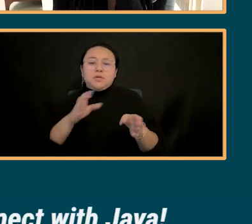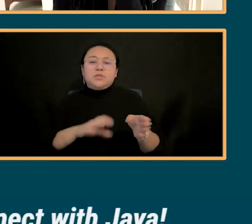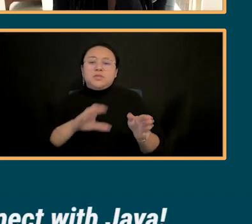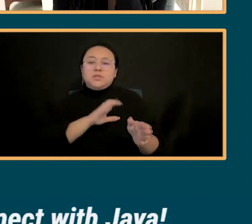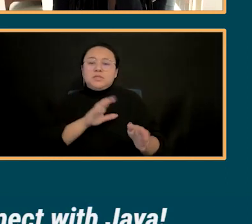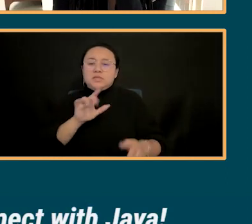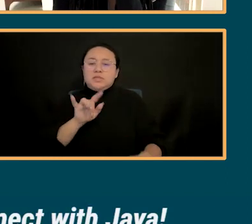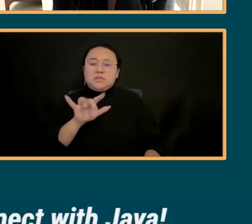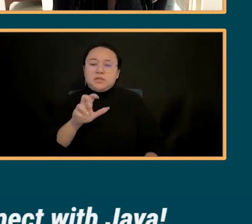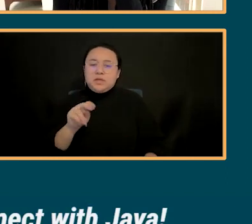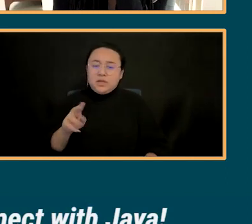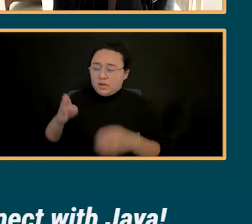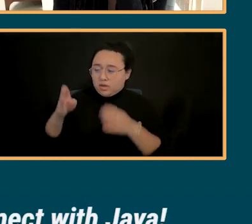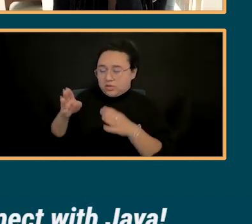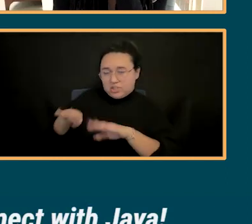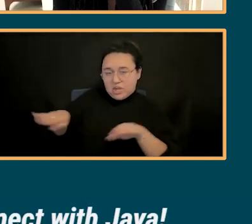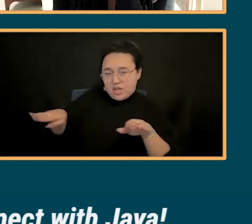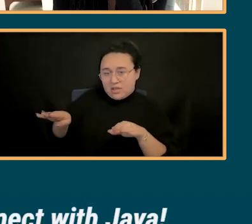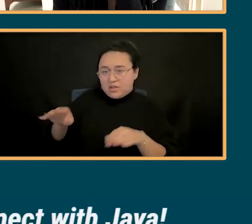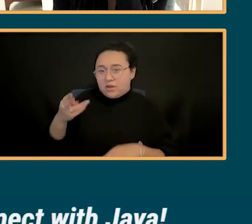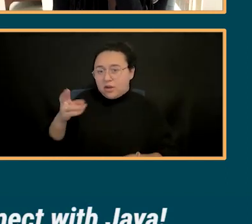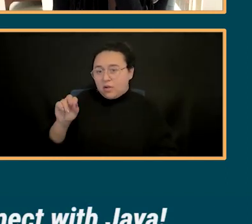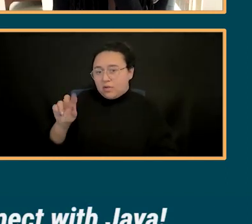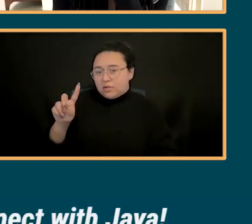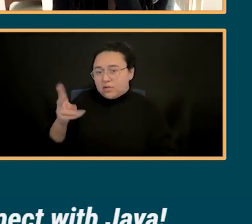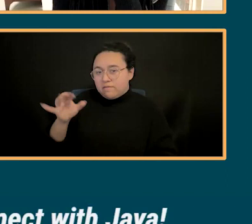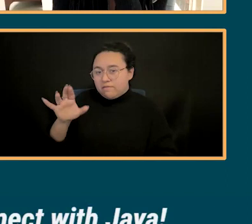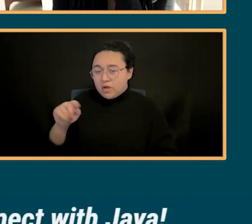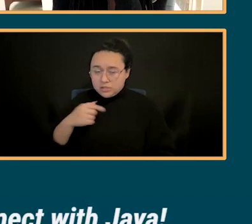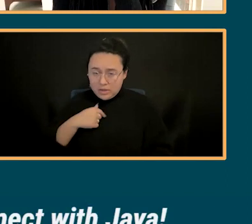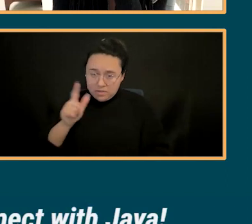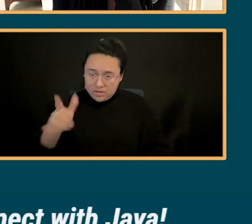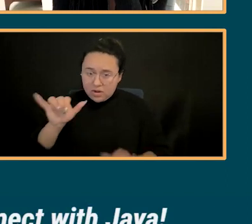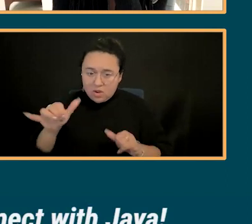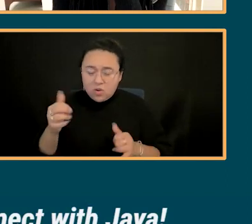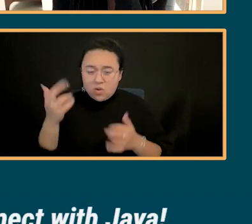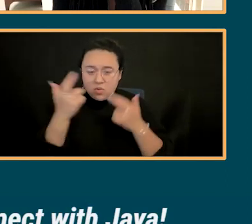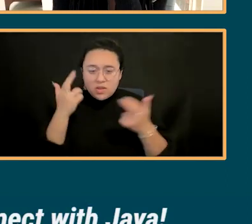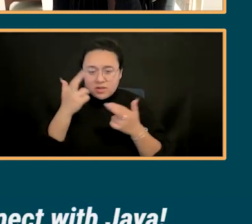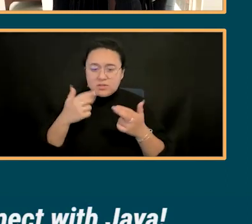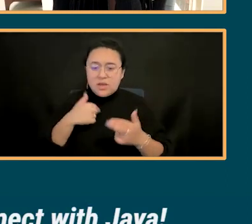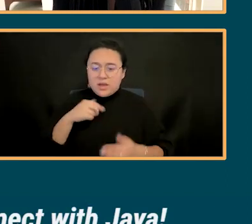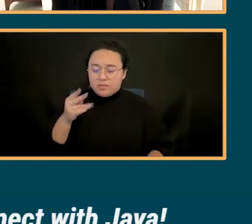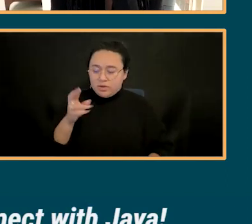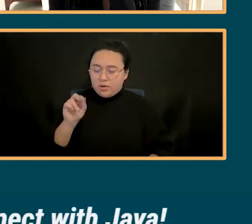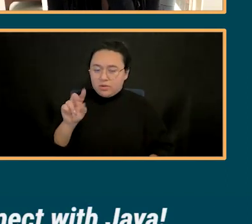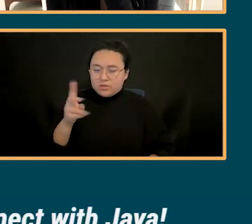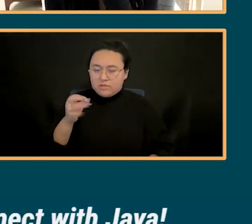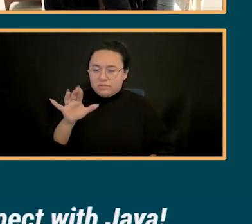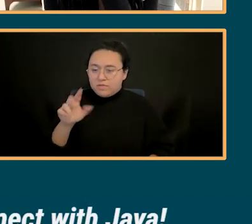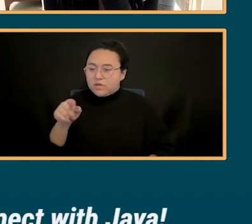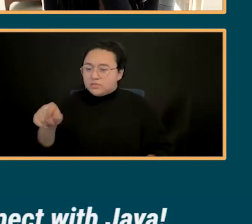who is neurodivergent and then to later also find out I'm neurodivergent and who is gender fluid, right? All of